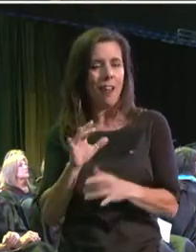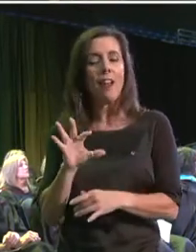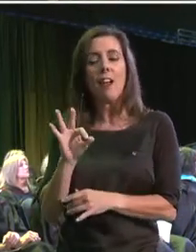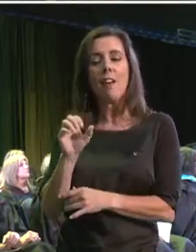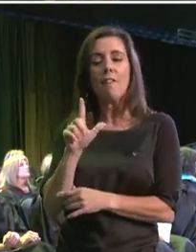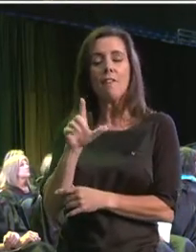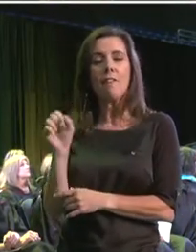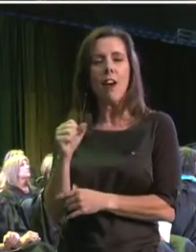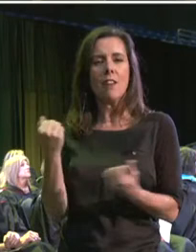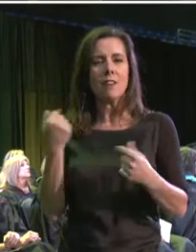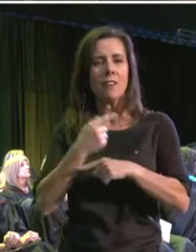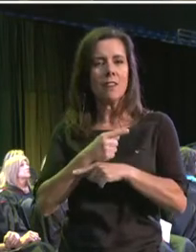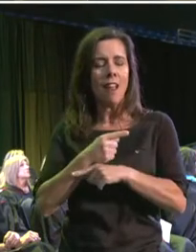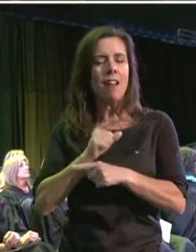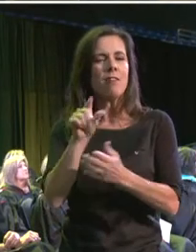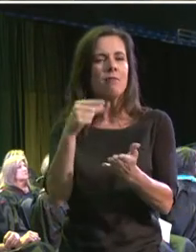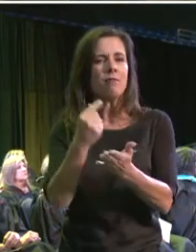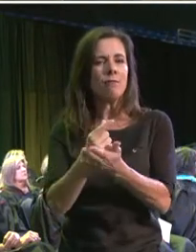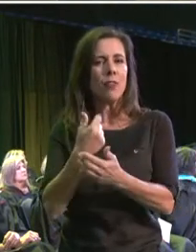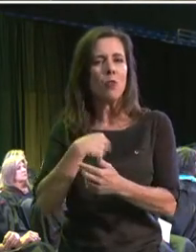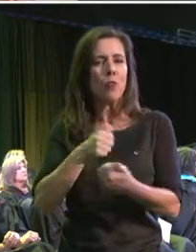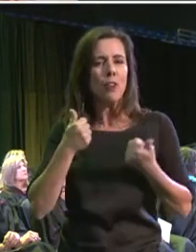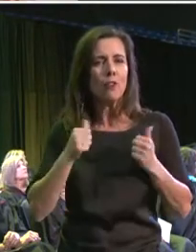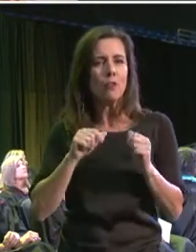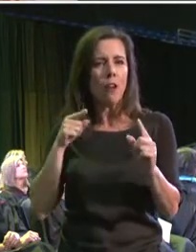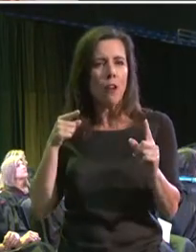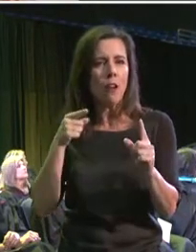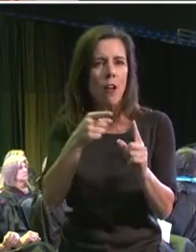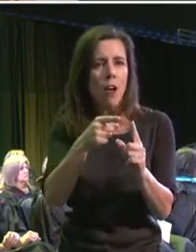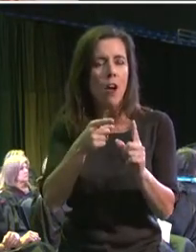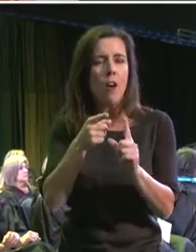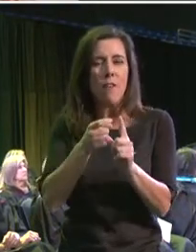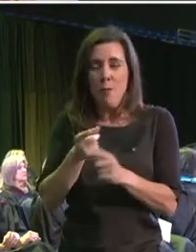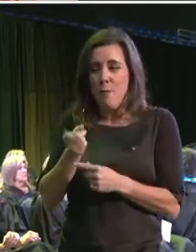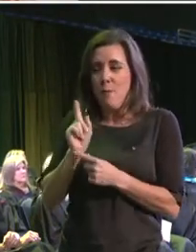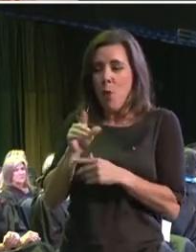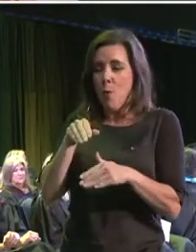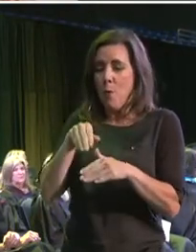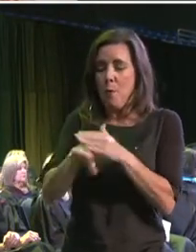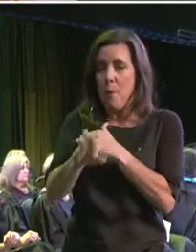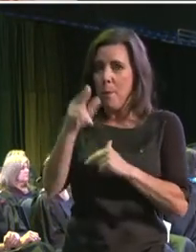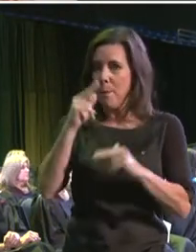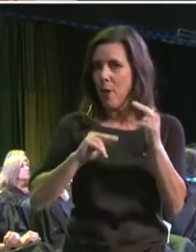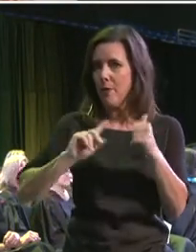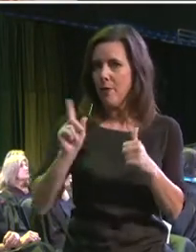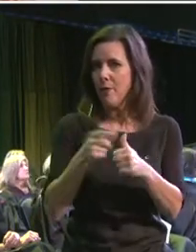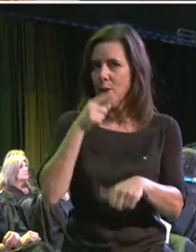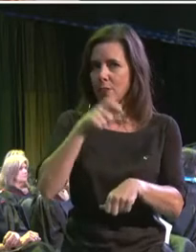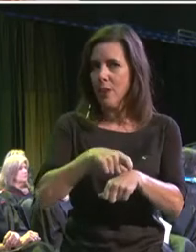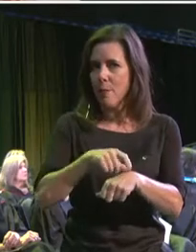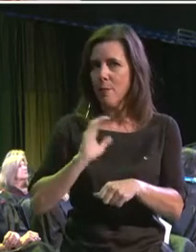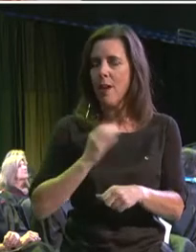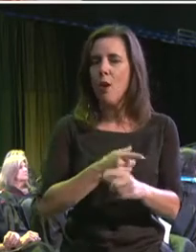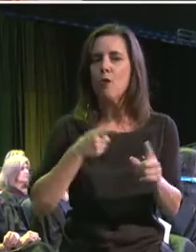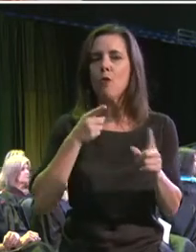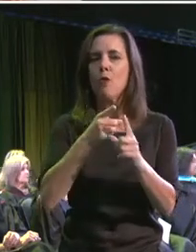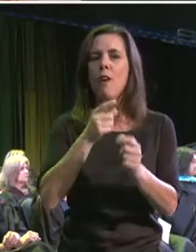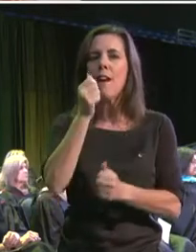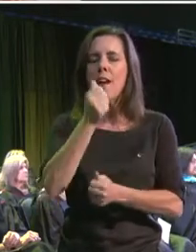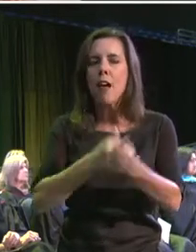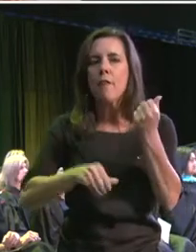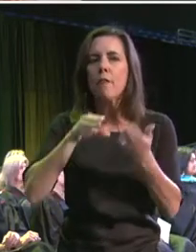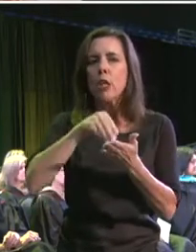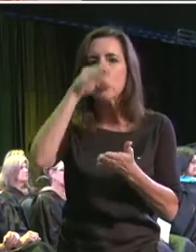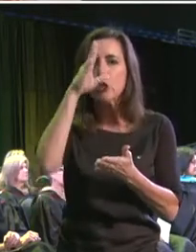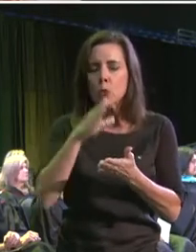this day, graduation is a day we work towards from the moment you enter that building. Our goal is to graduate every student